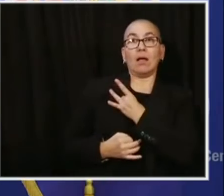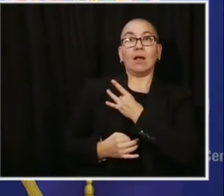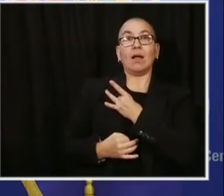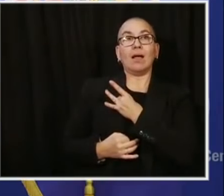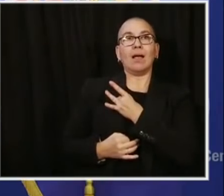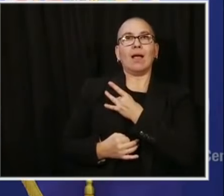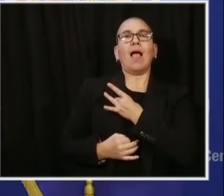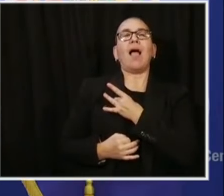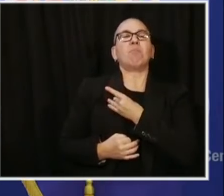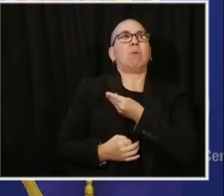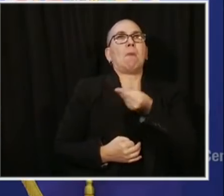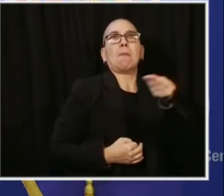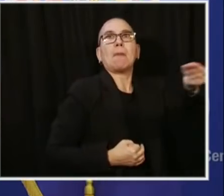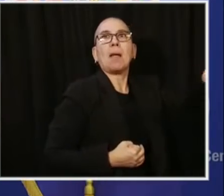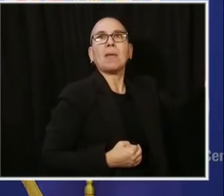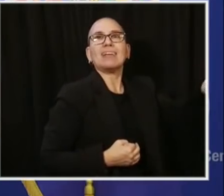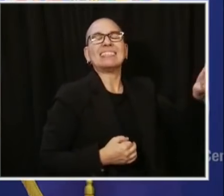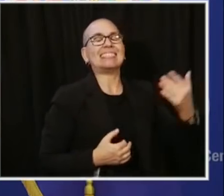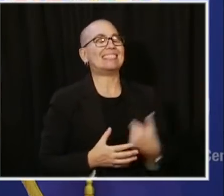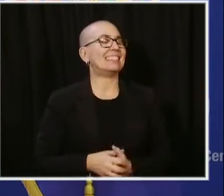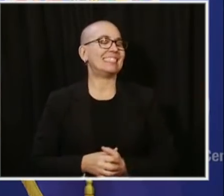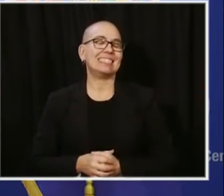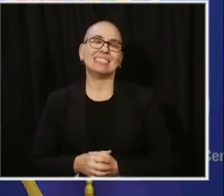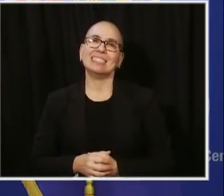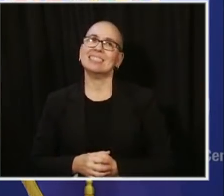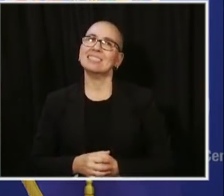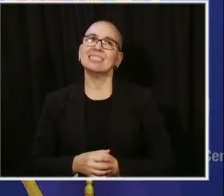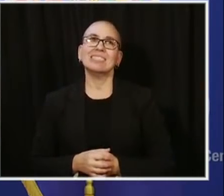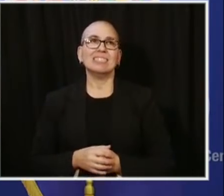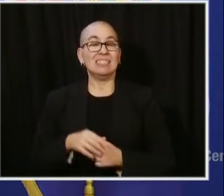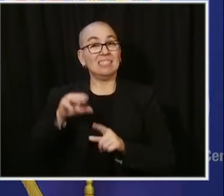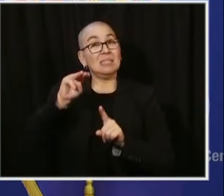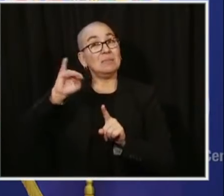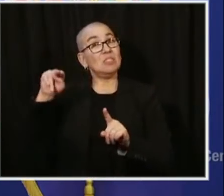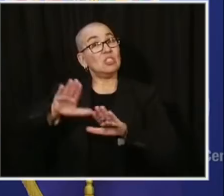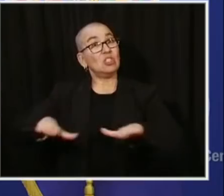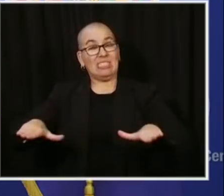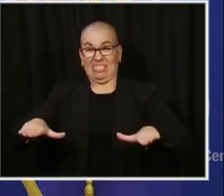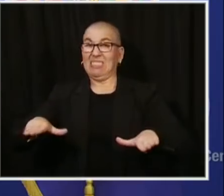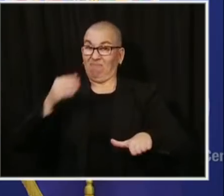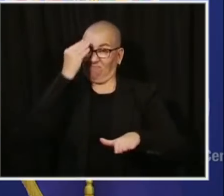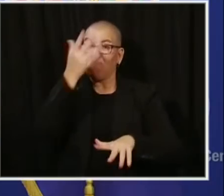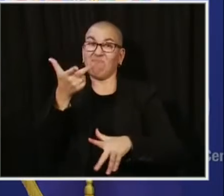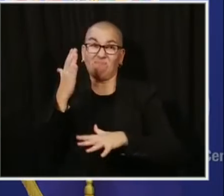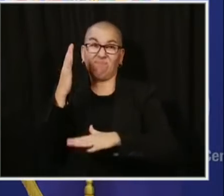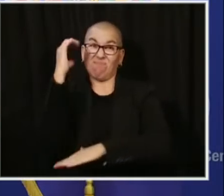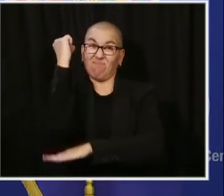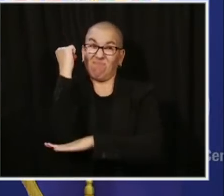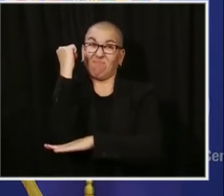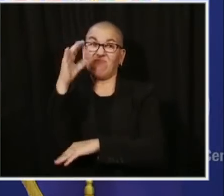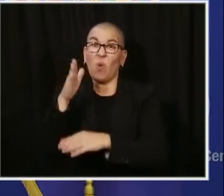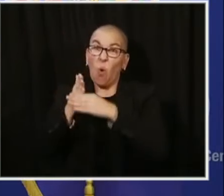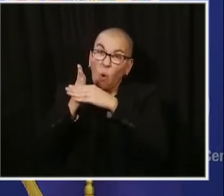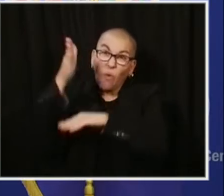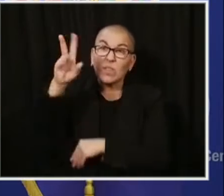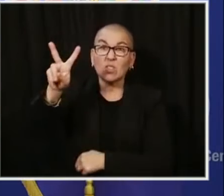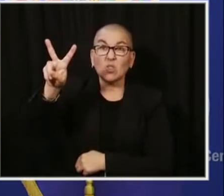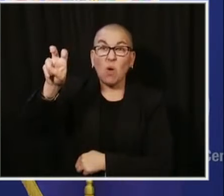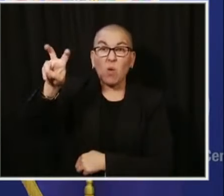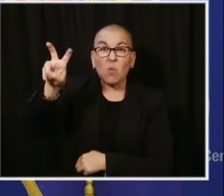us. And again, at Children's Minnesota, we are setting records. Today we have over 200 of our staff who are